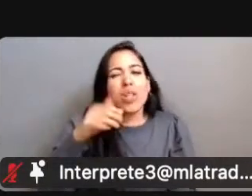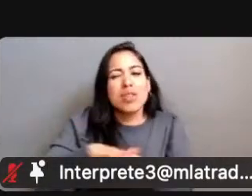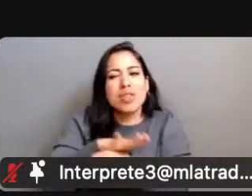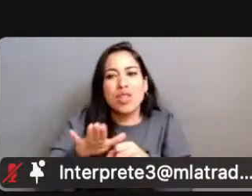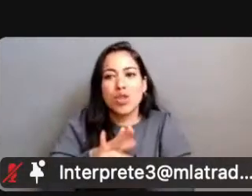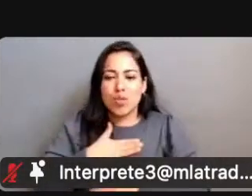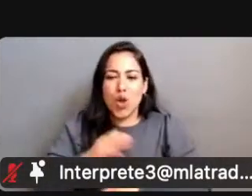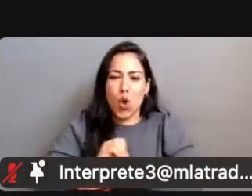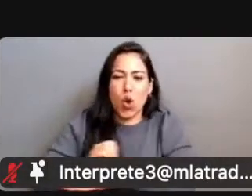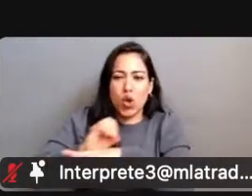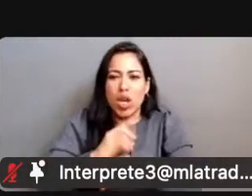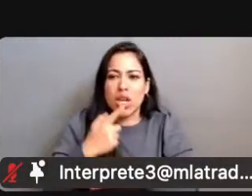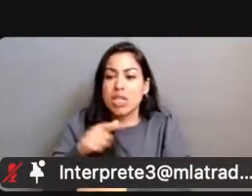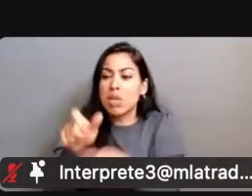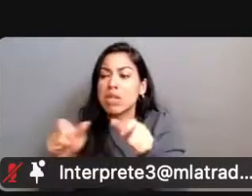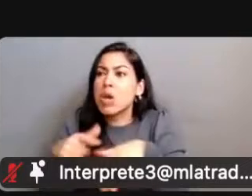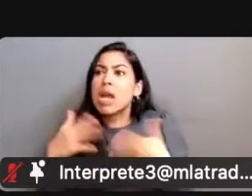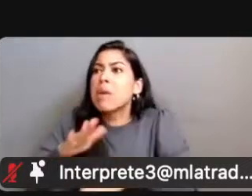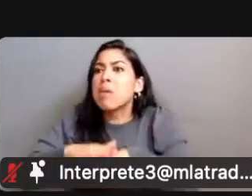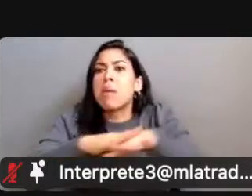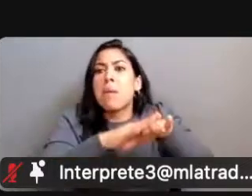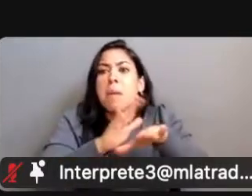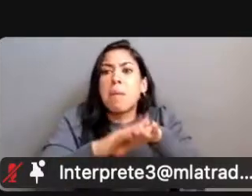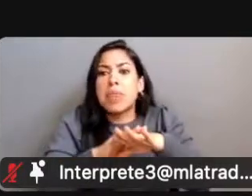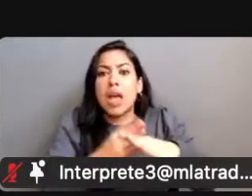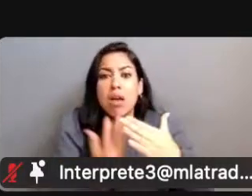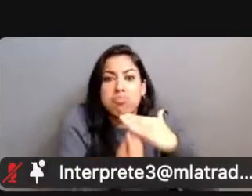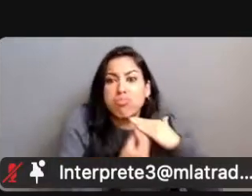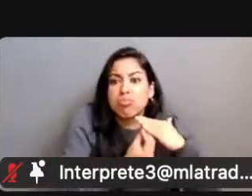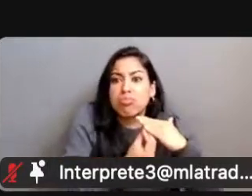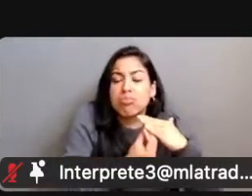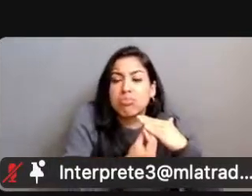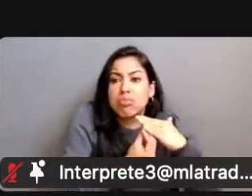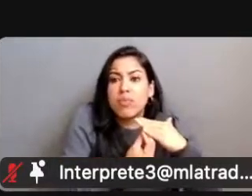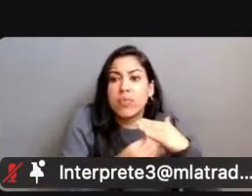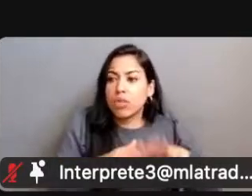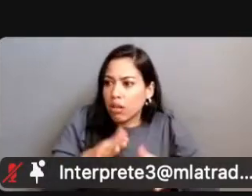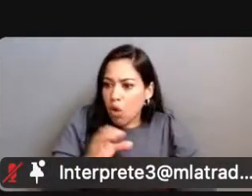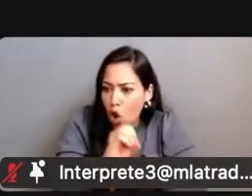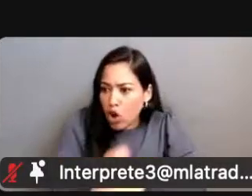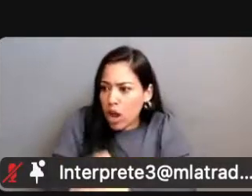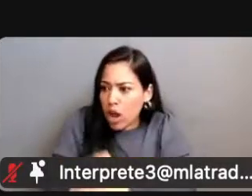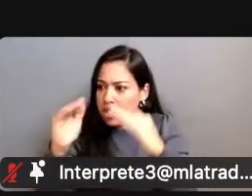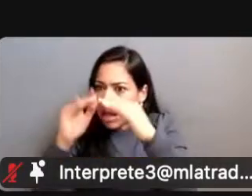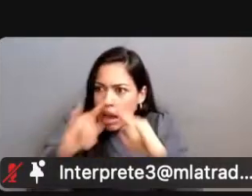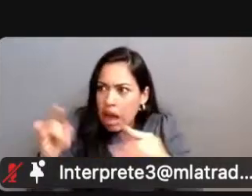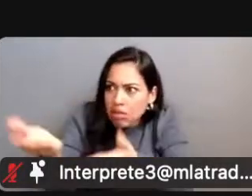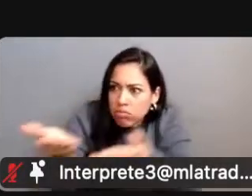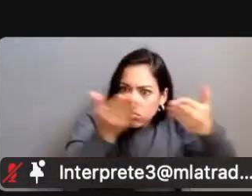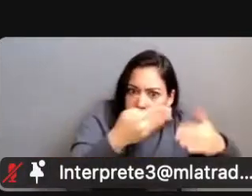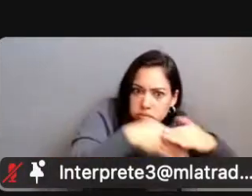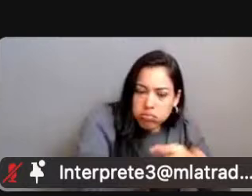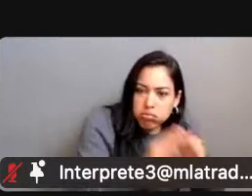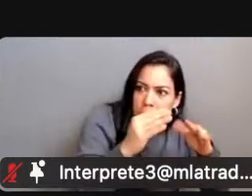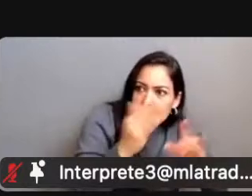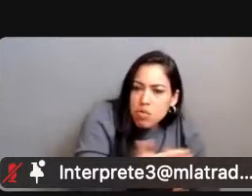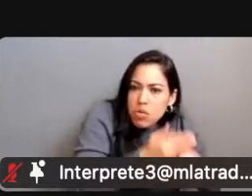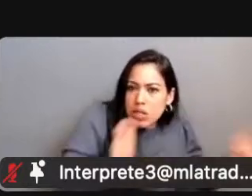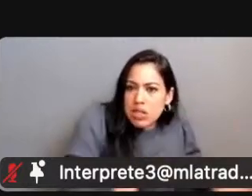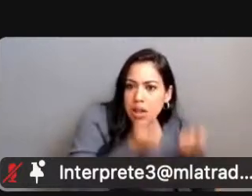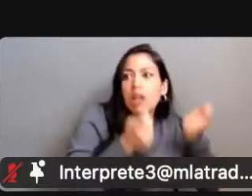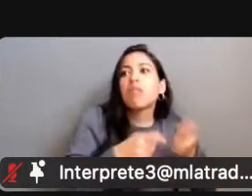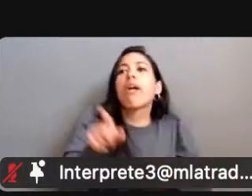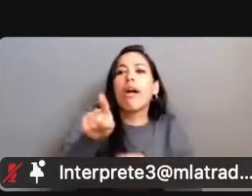of my organization, taking refuge in home facilitated by the civil society